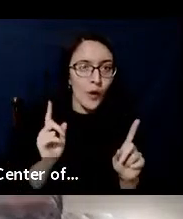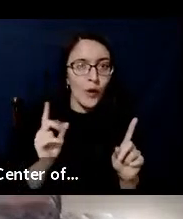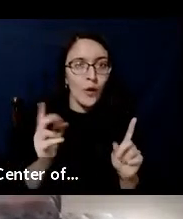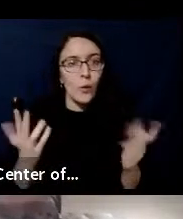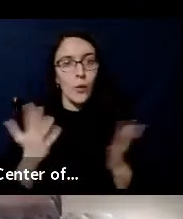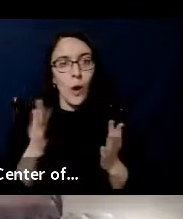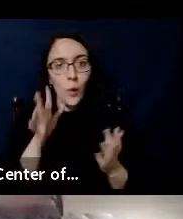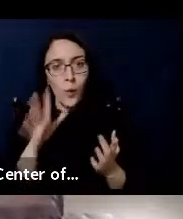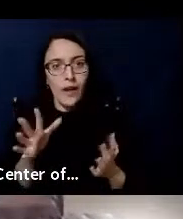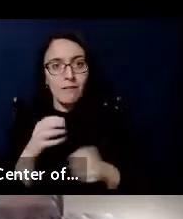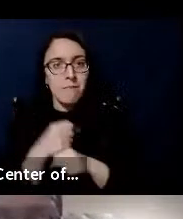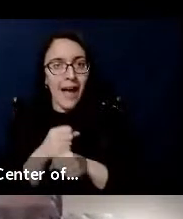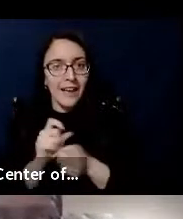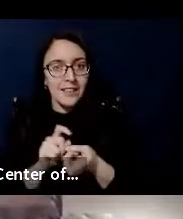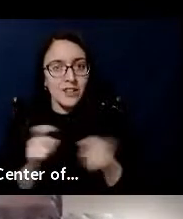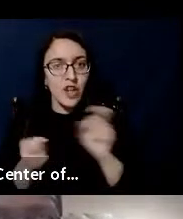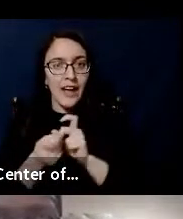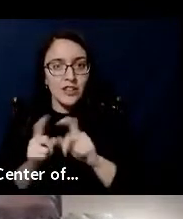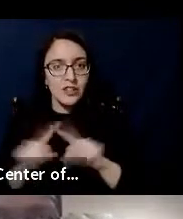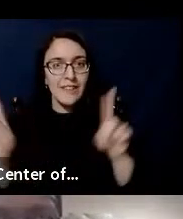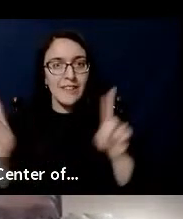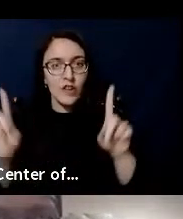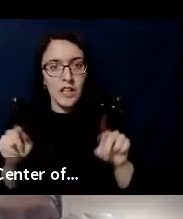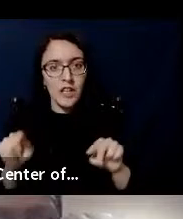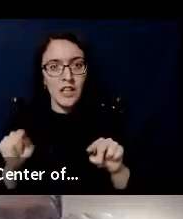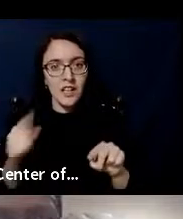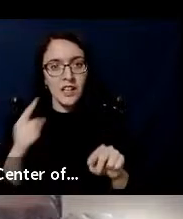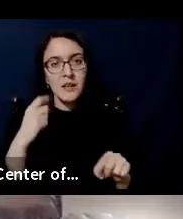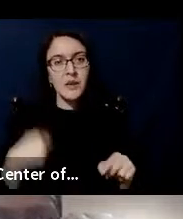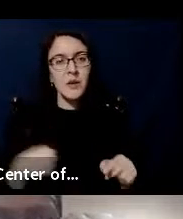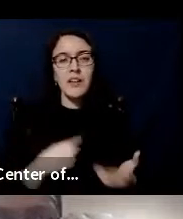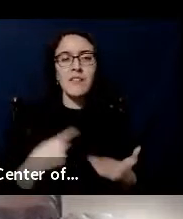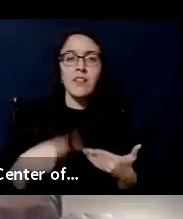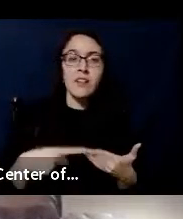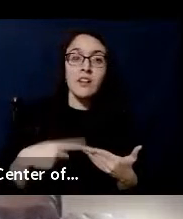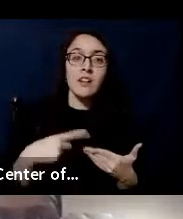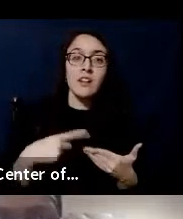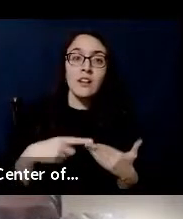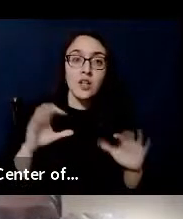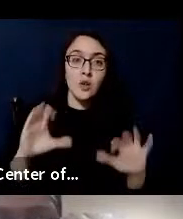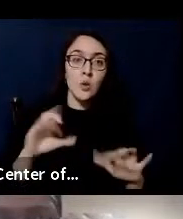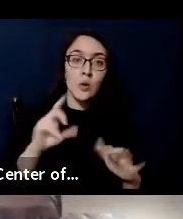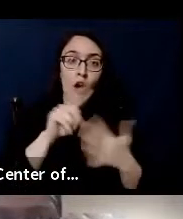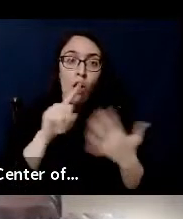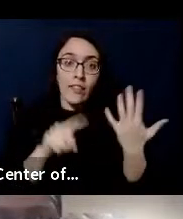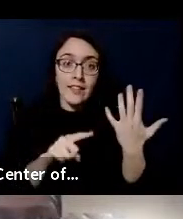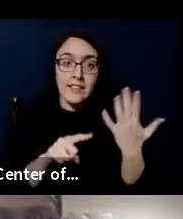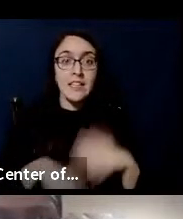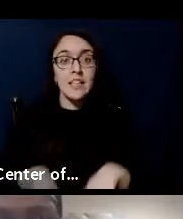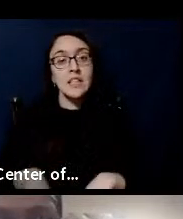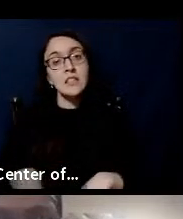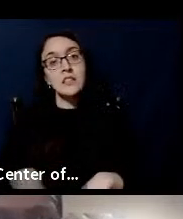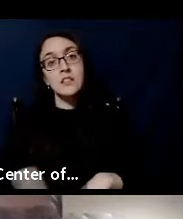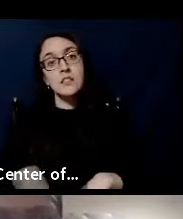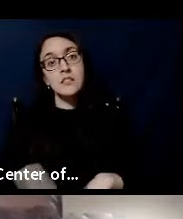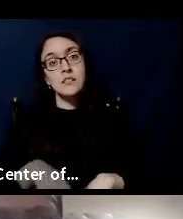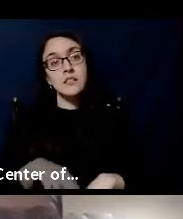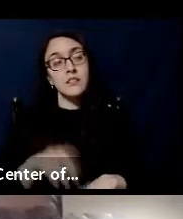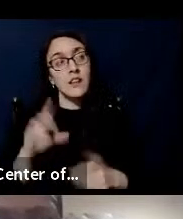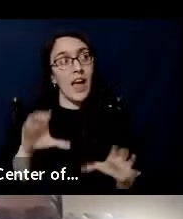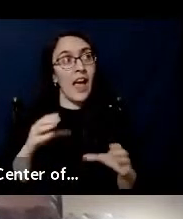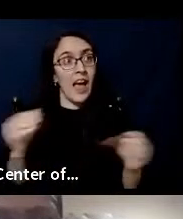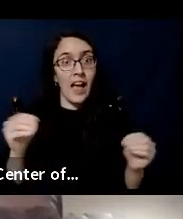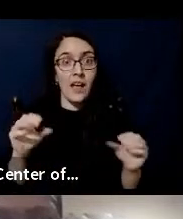difference? Because I feel like we've been talking about doing all these things and practicing the 5 core actions till we're blue in the face,